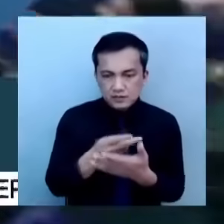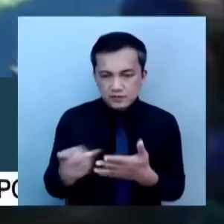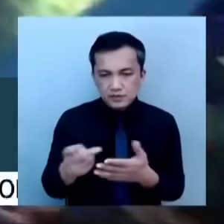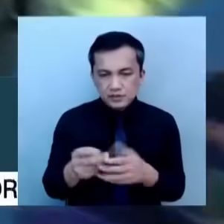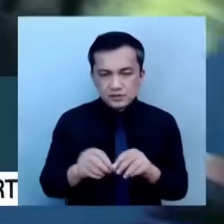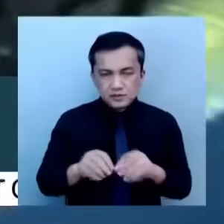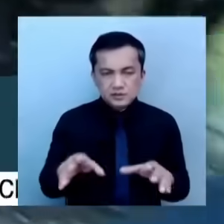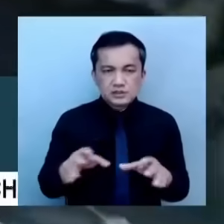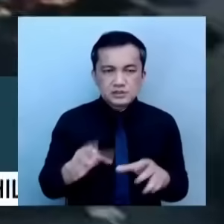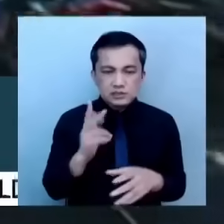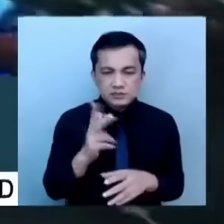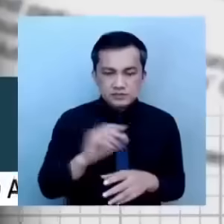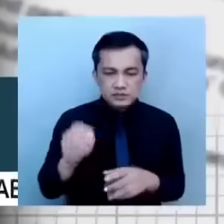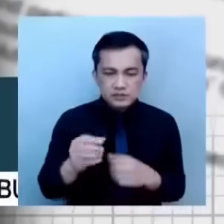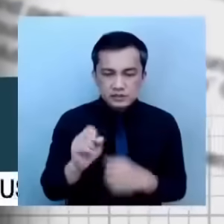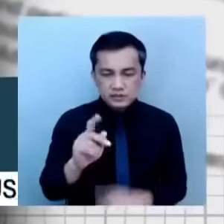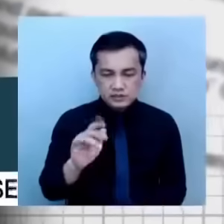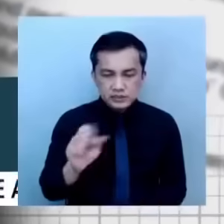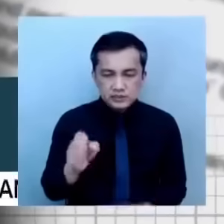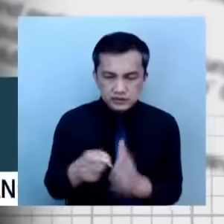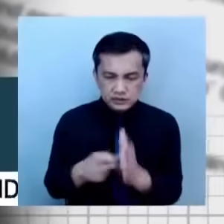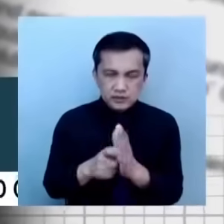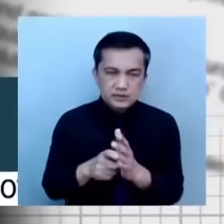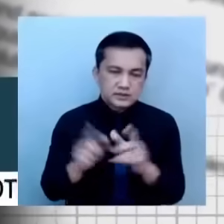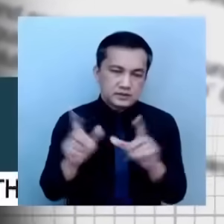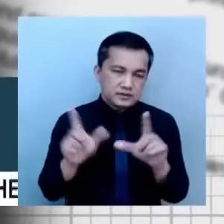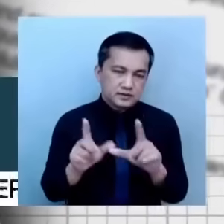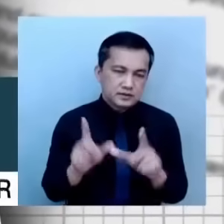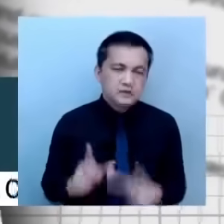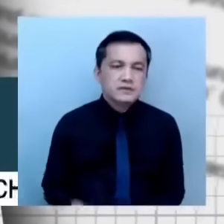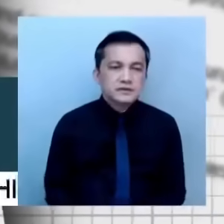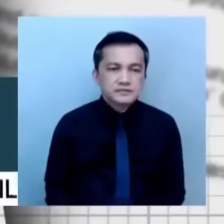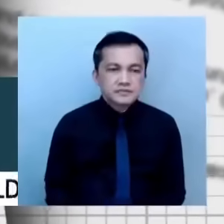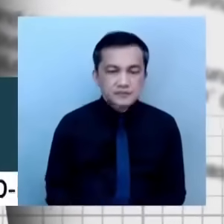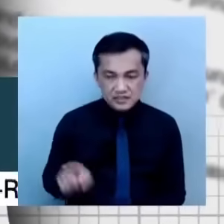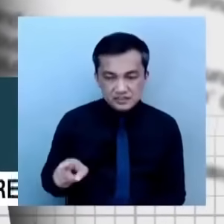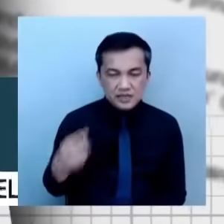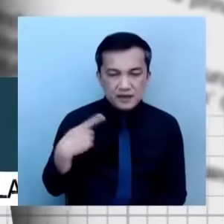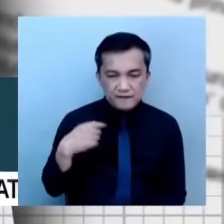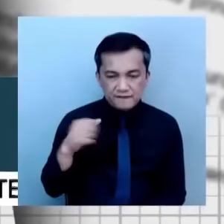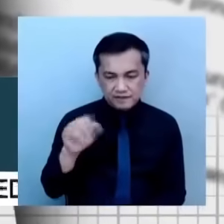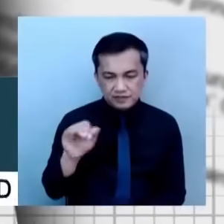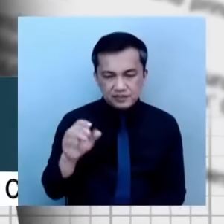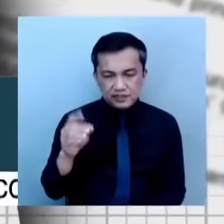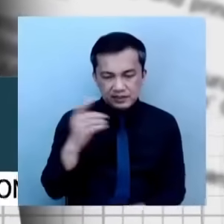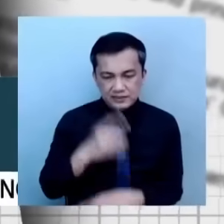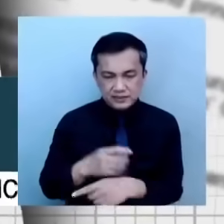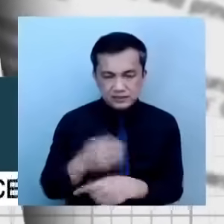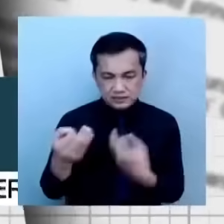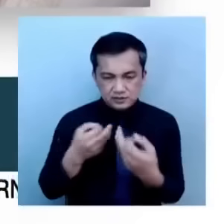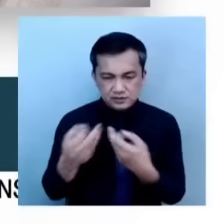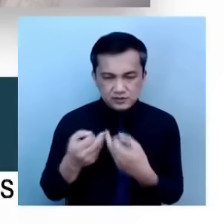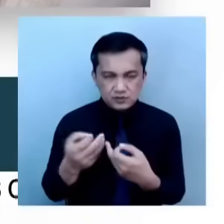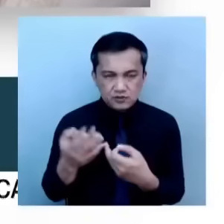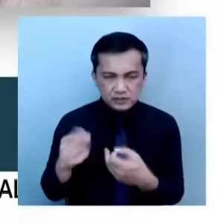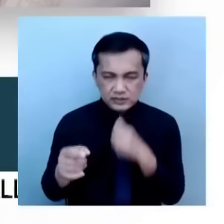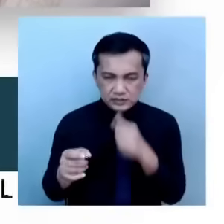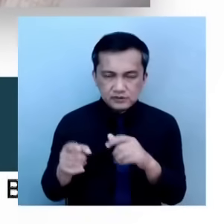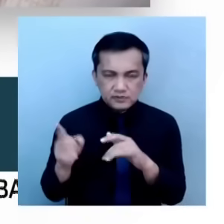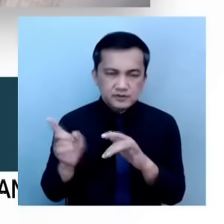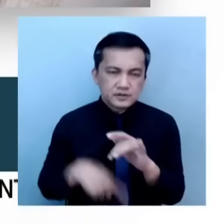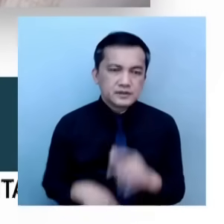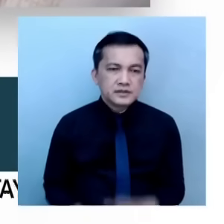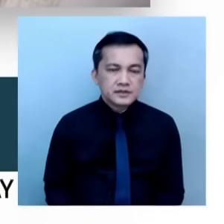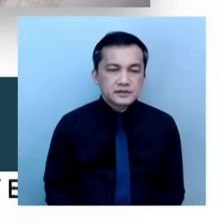as required by the franchise. Suarasug has 15 days from receipt to explain why it should not be held accountable. Lawmaker